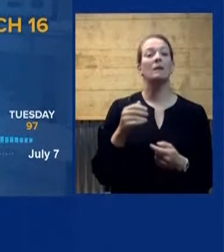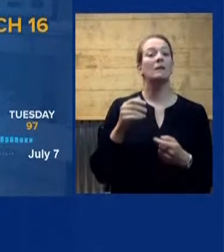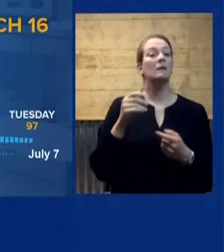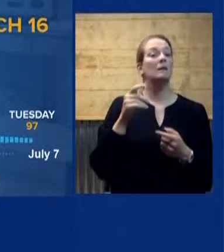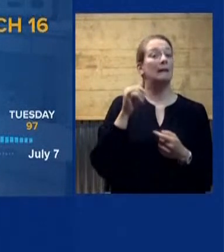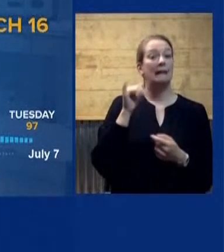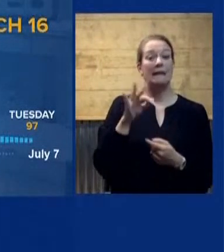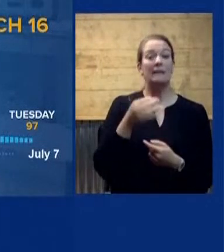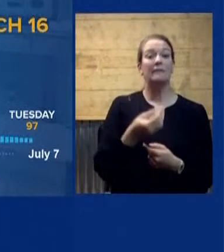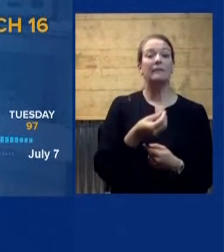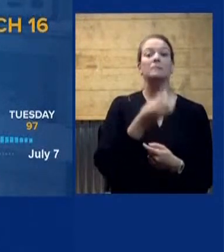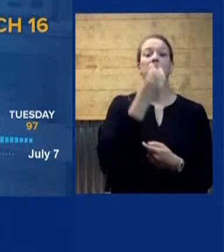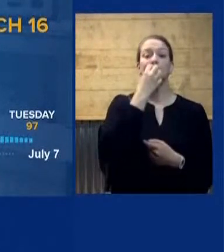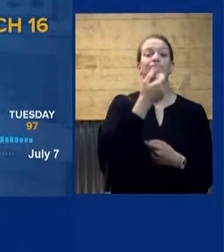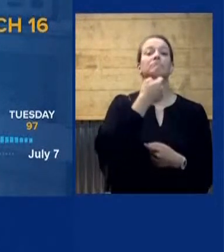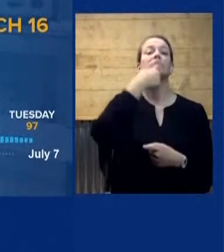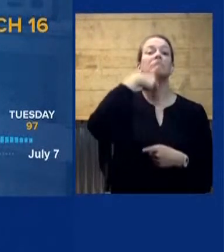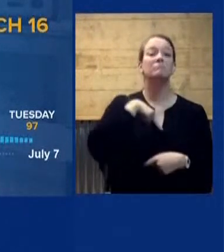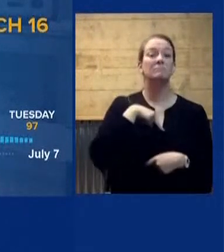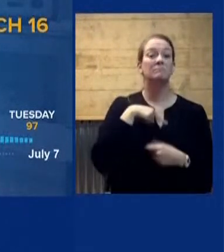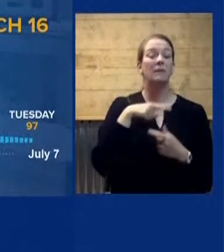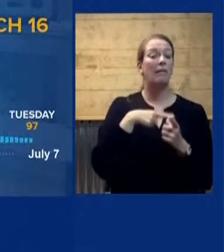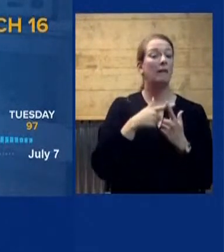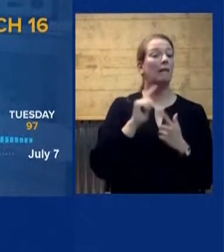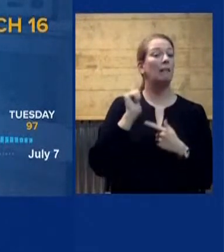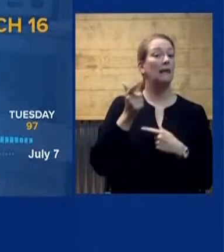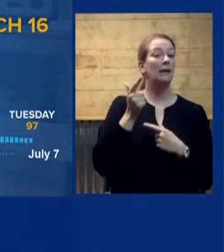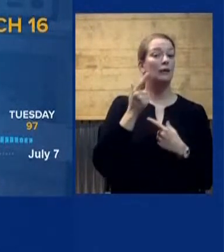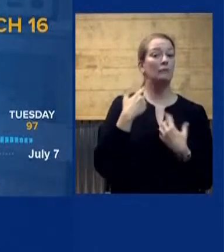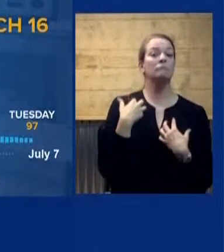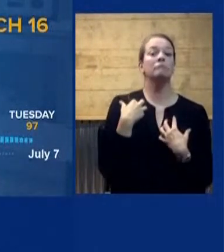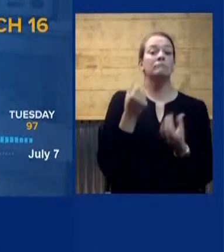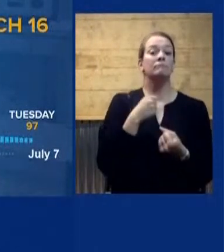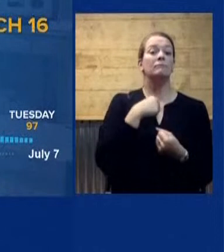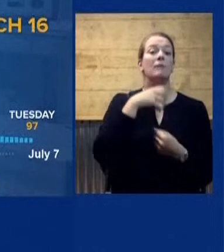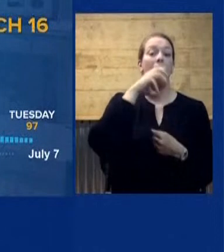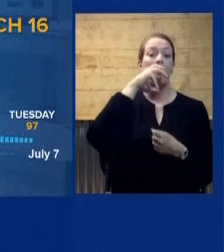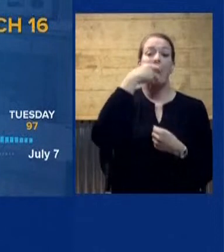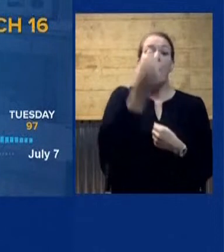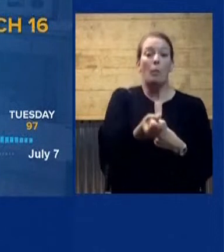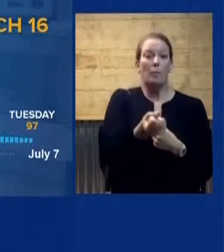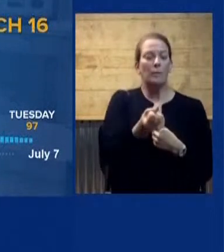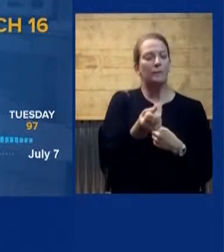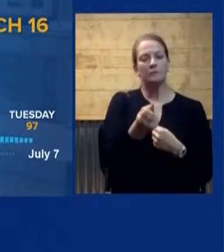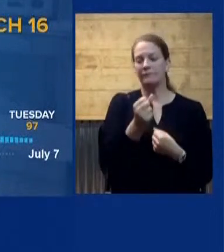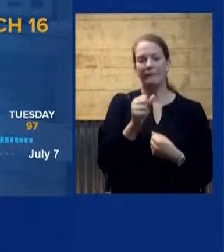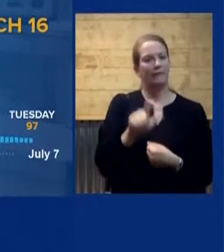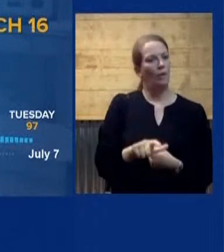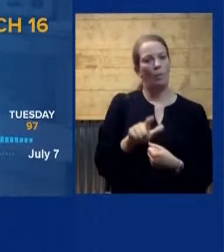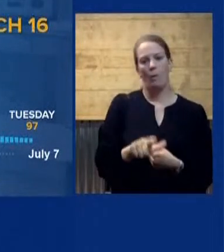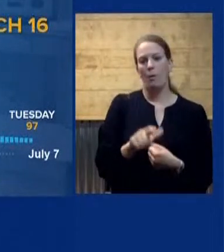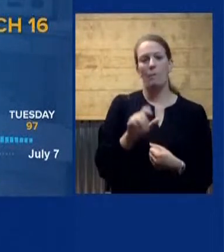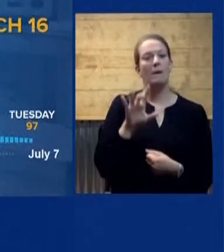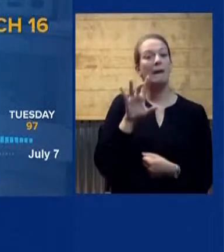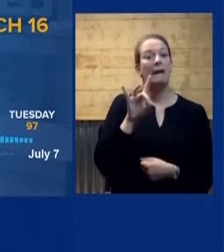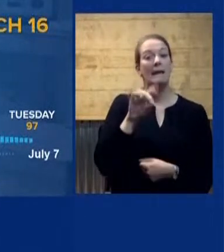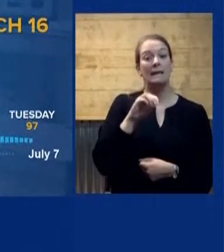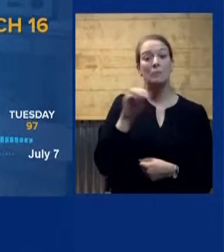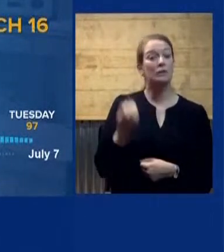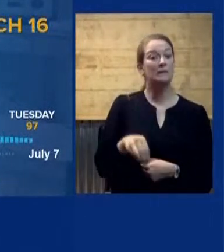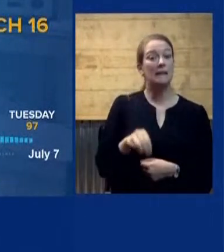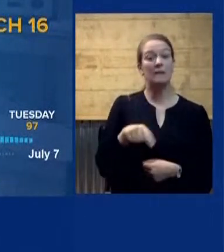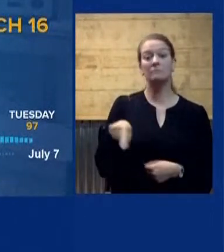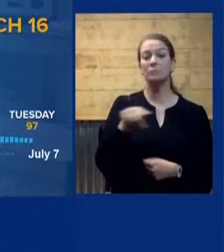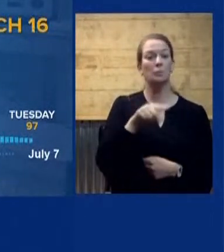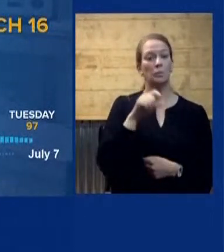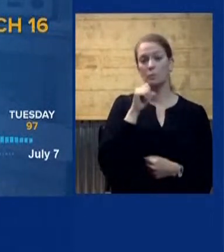intubated, actually come off the intubator is very low. About 80% of the people who are intubated don't survive. So the fact